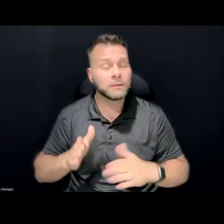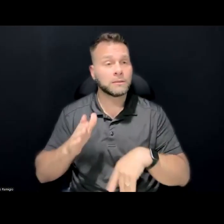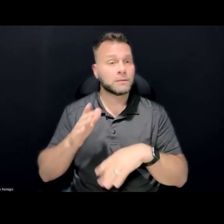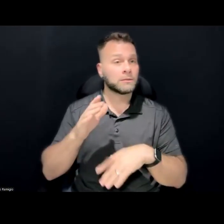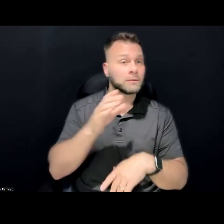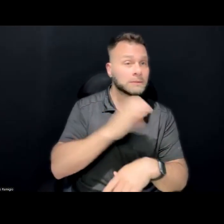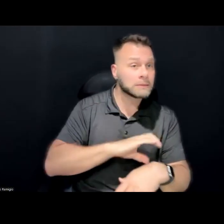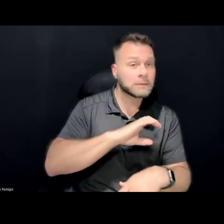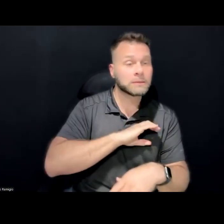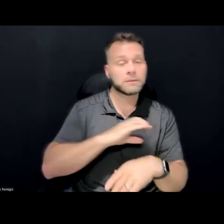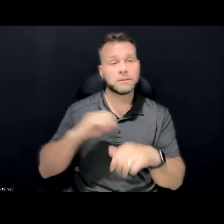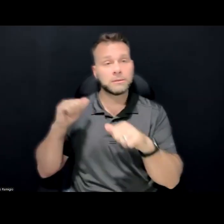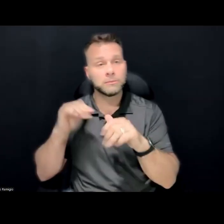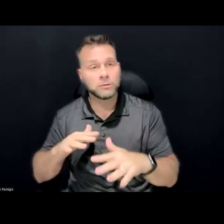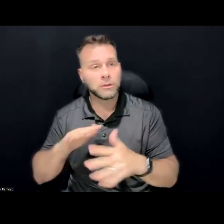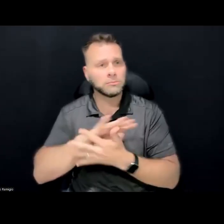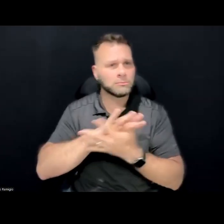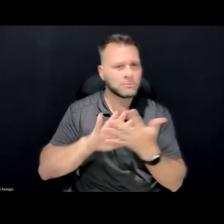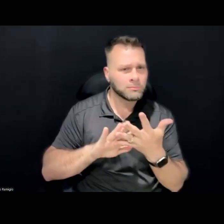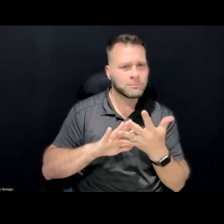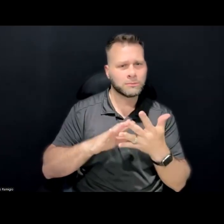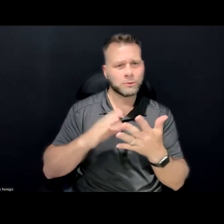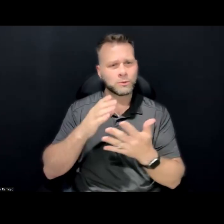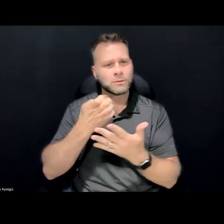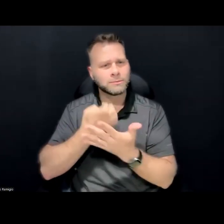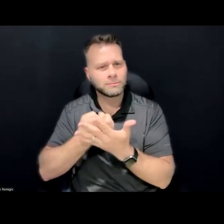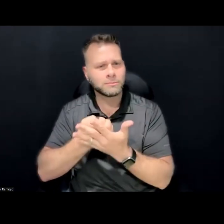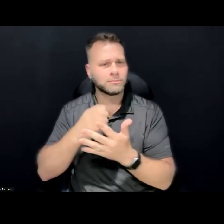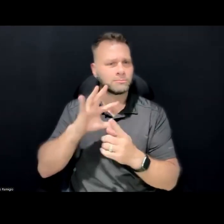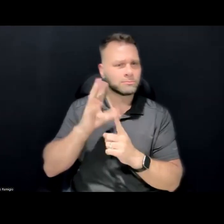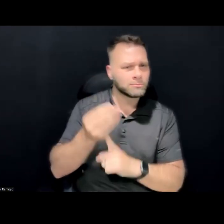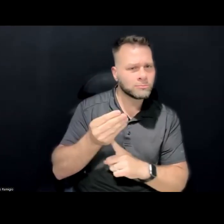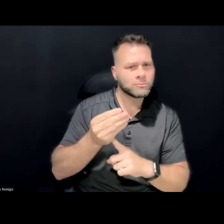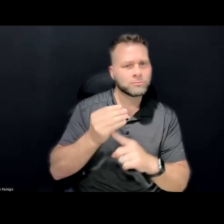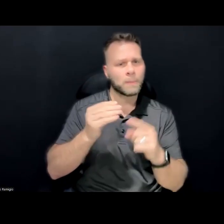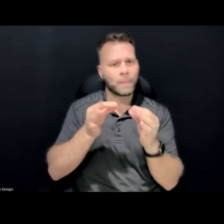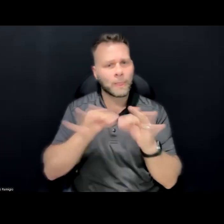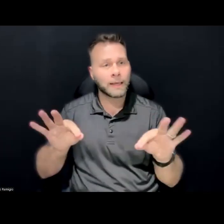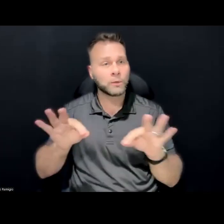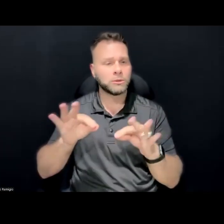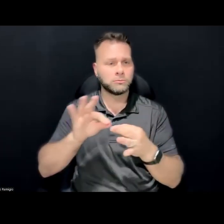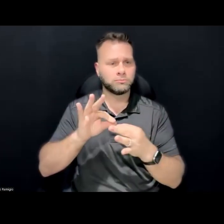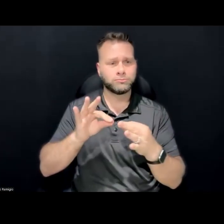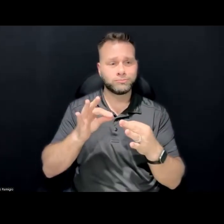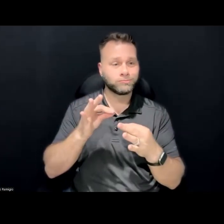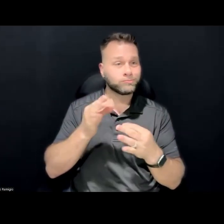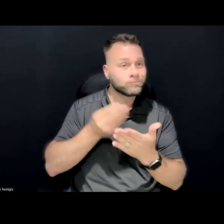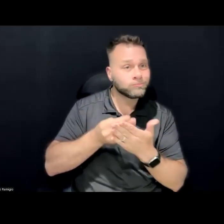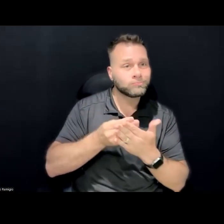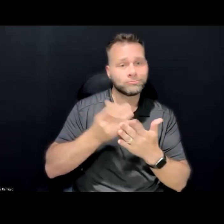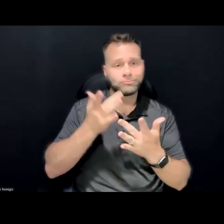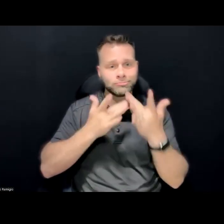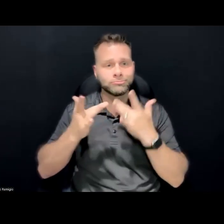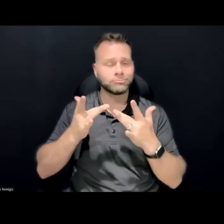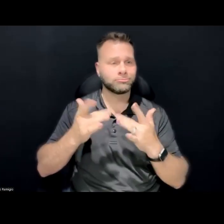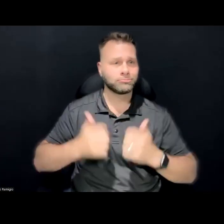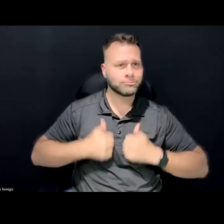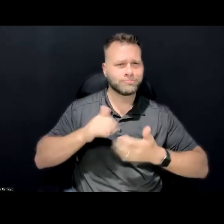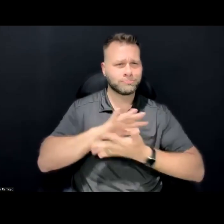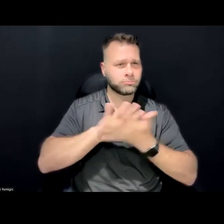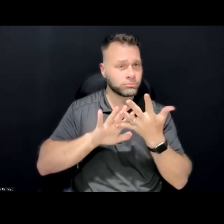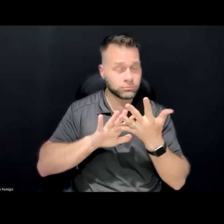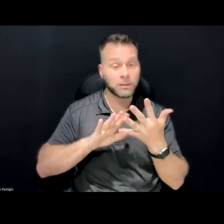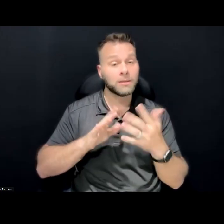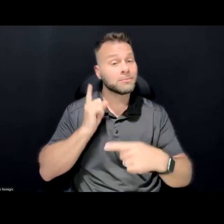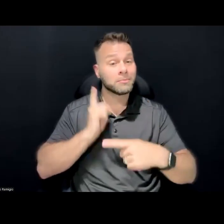barriers, social economics conditions, and systemic inequities. For example, healthcare coverage